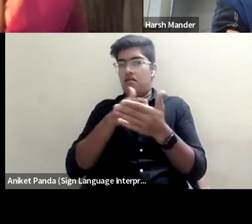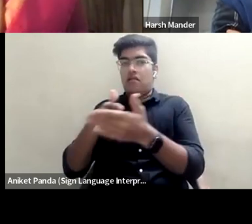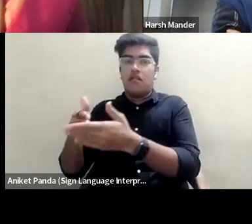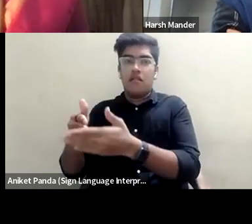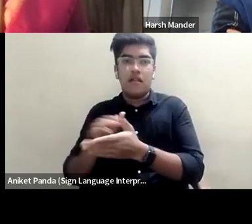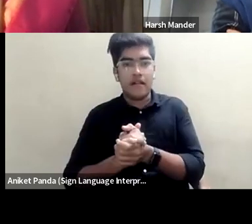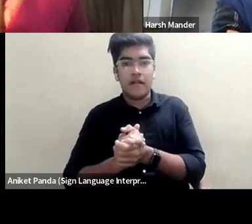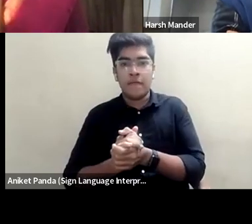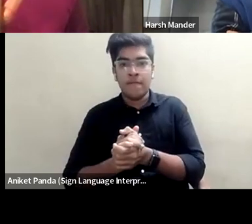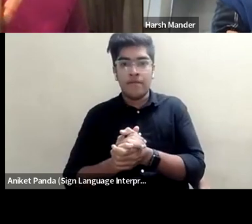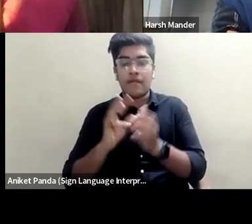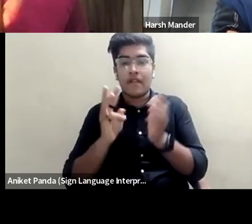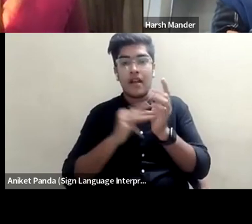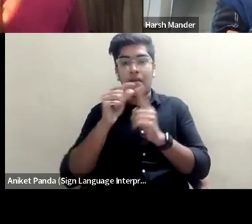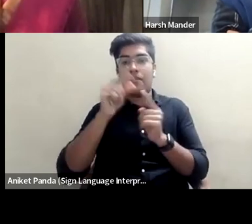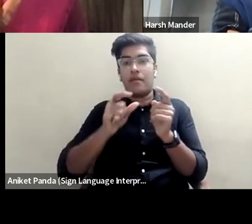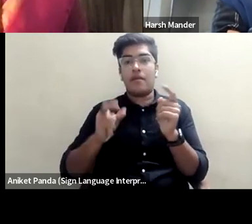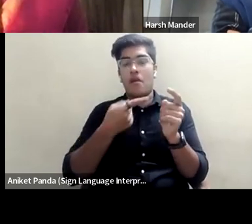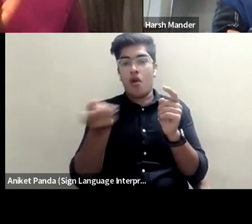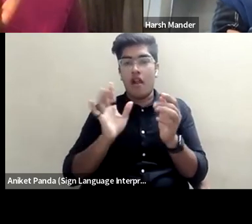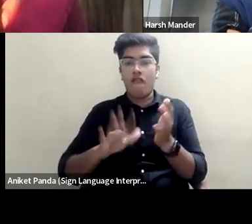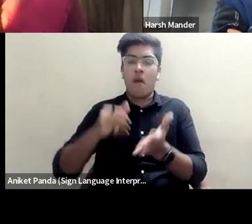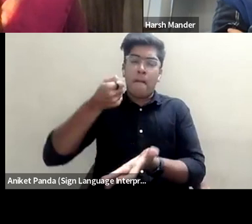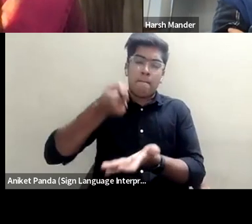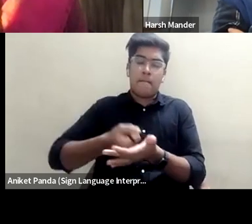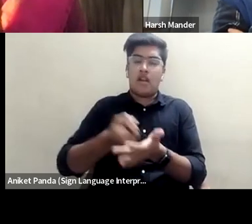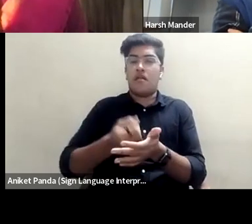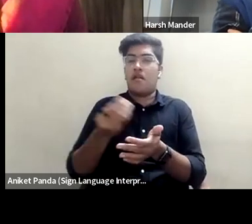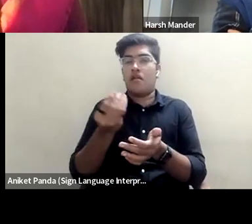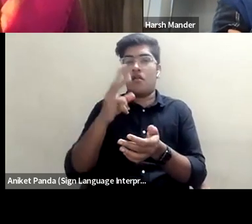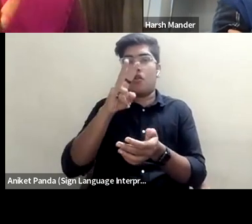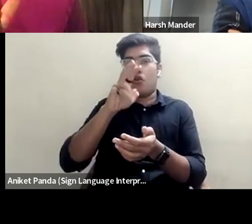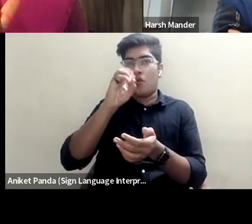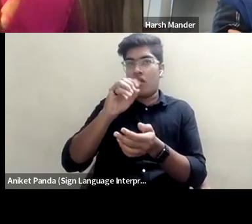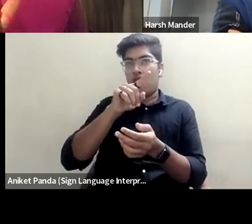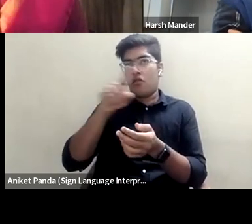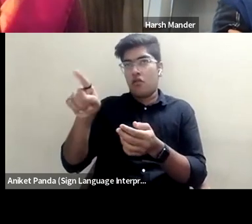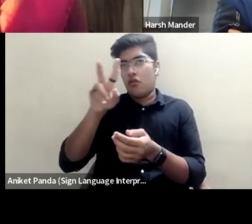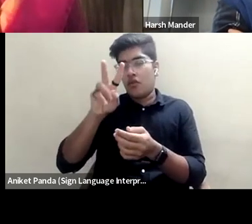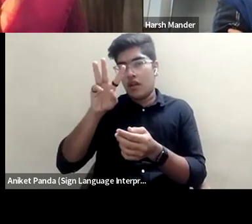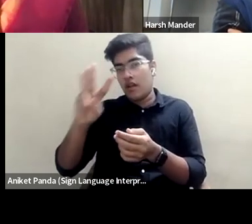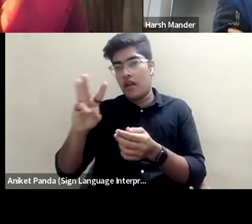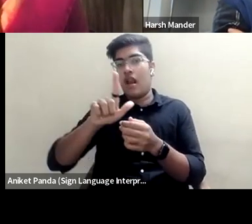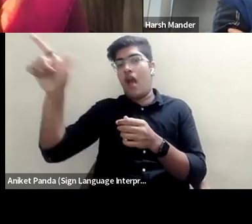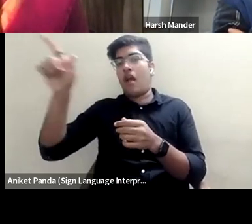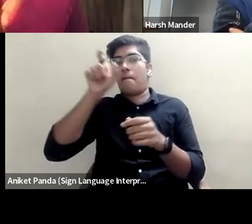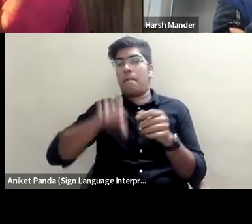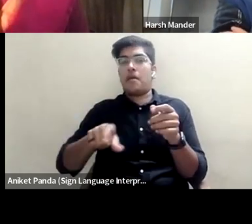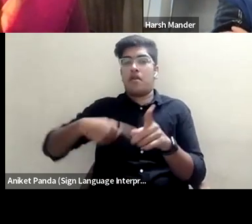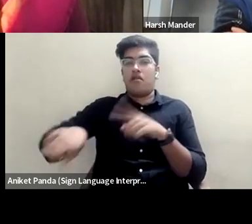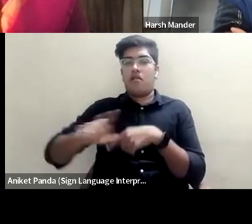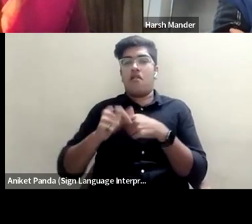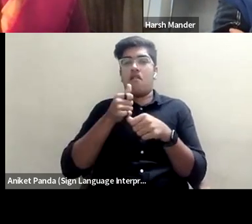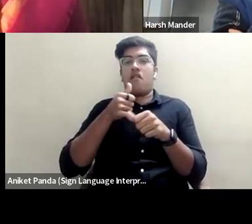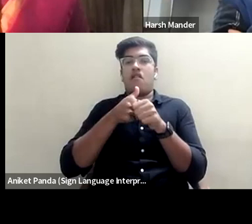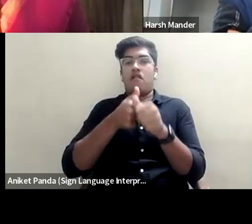has minimum of 20 to 23 lakh, even now even more. Yeah, it is. People